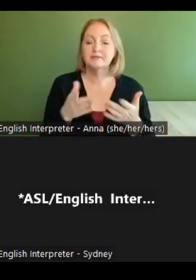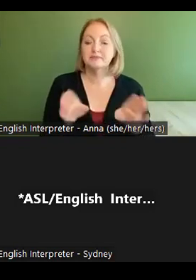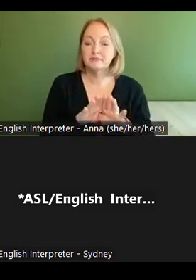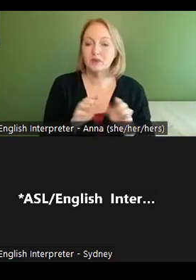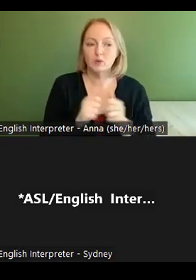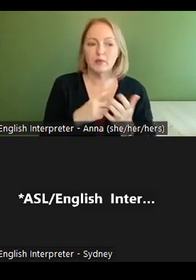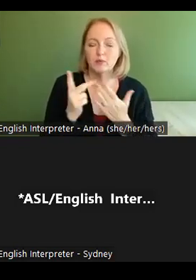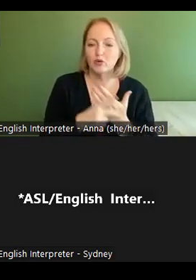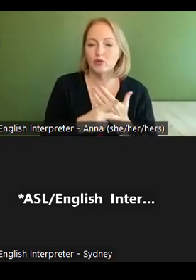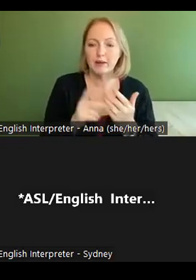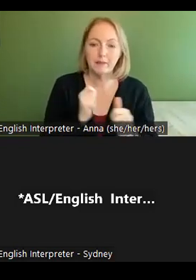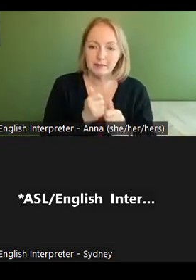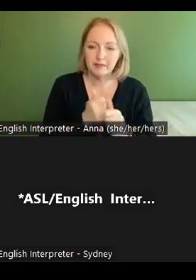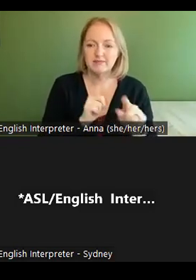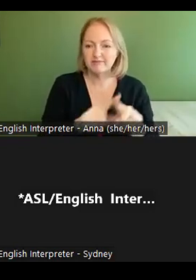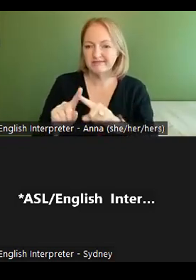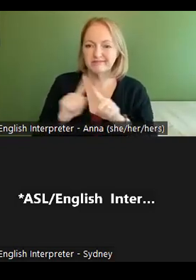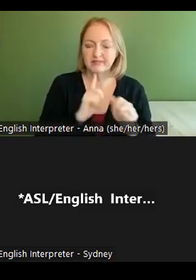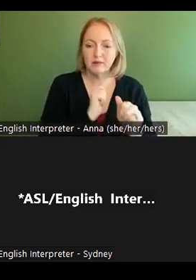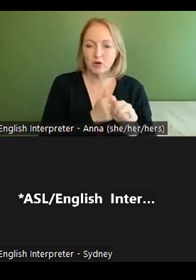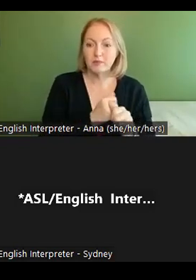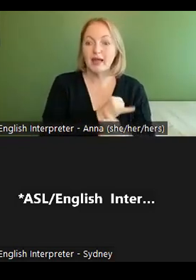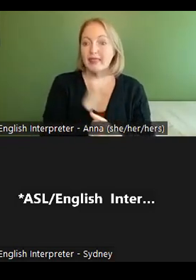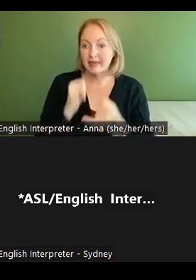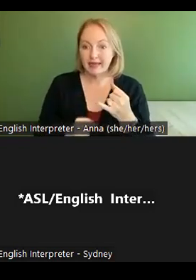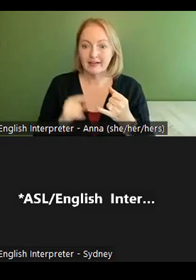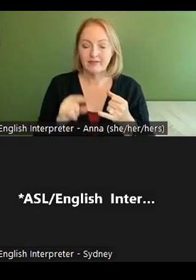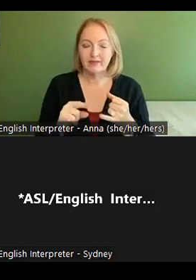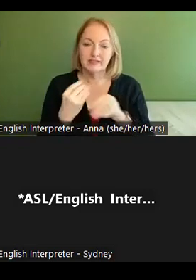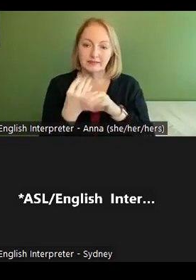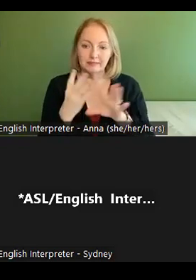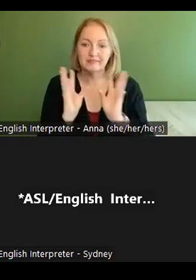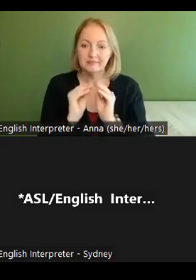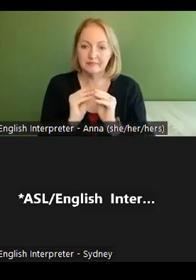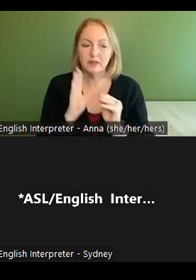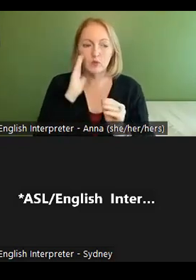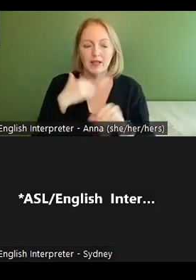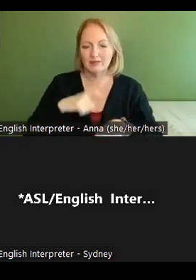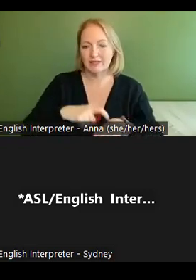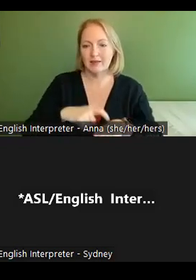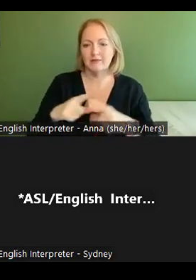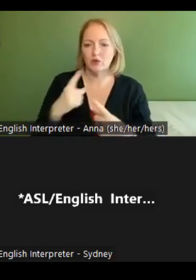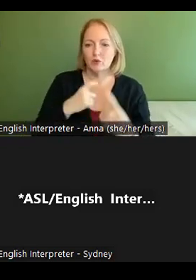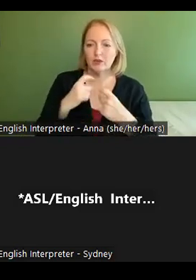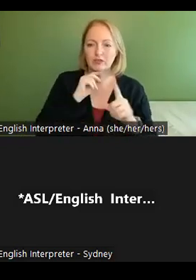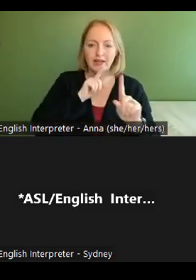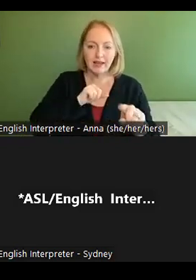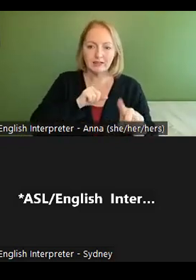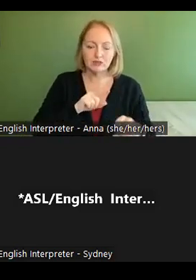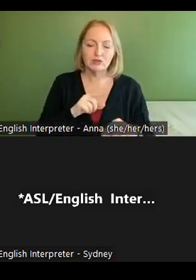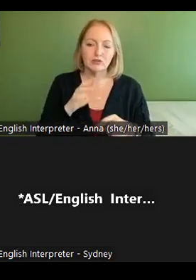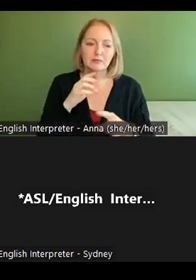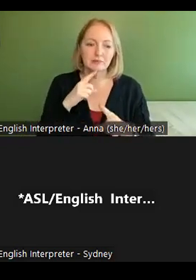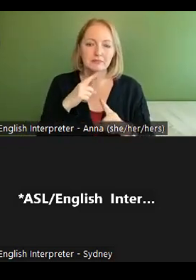our programmatic updates. At the end of this call, we will also have time for questions and answers, as well as